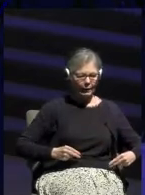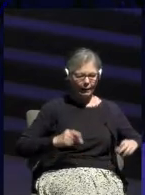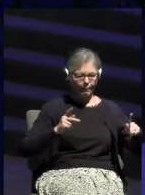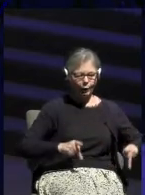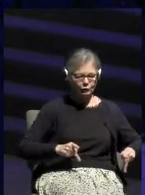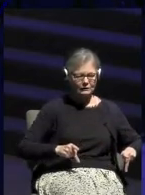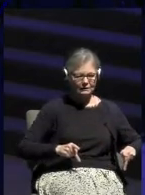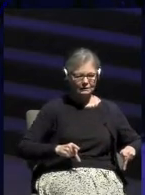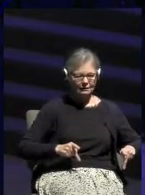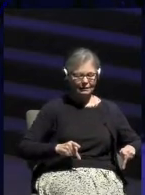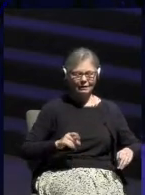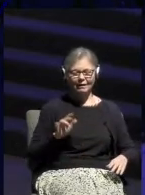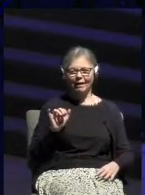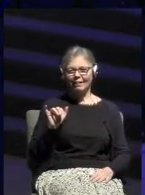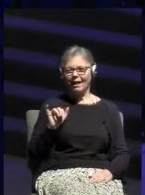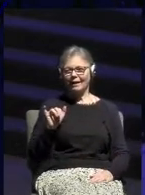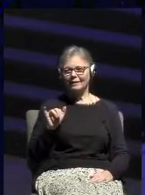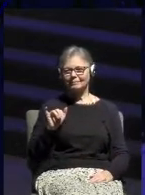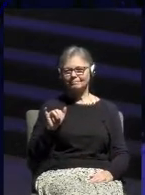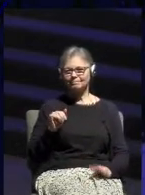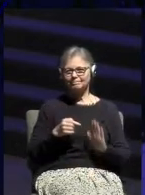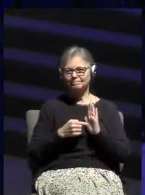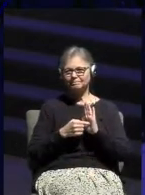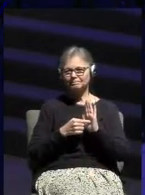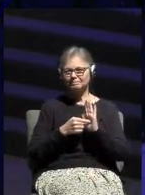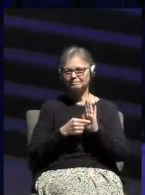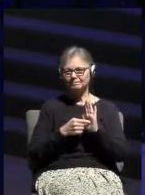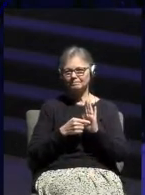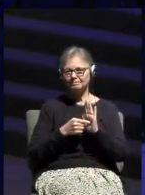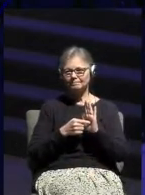right? So like an example would be